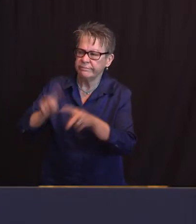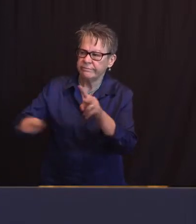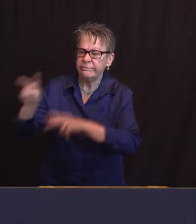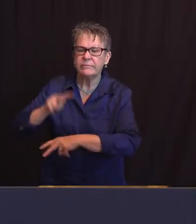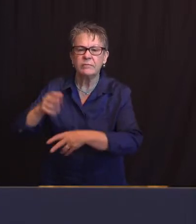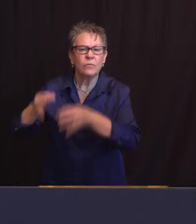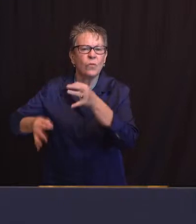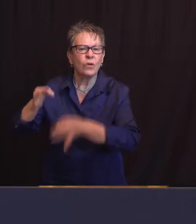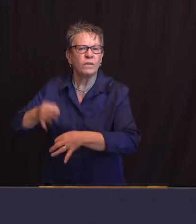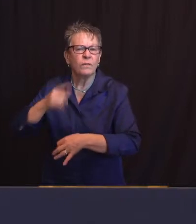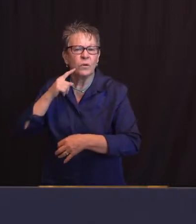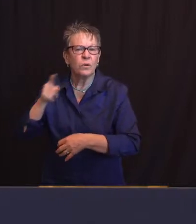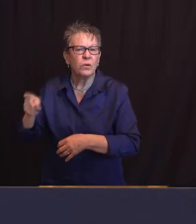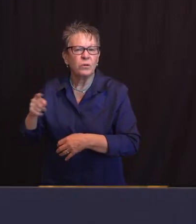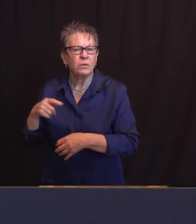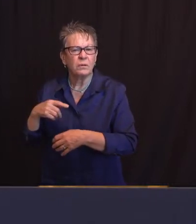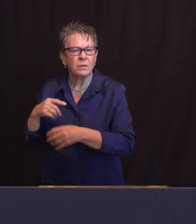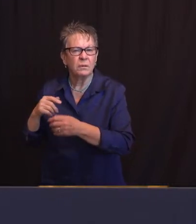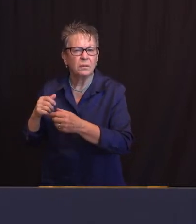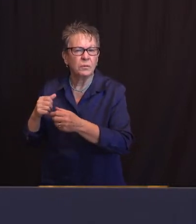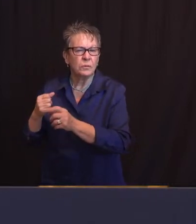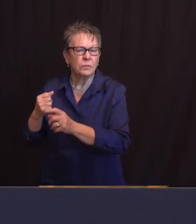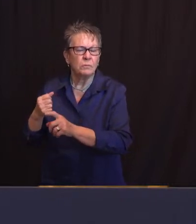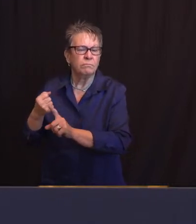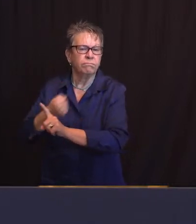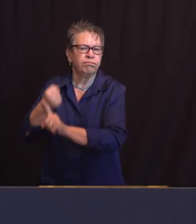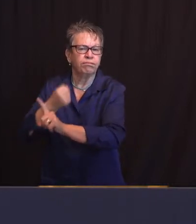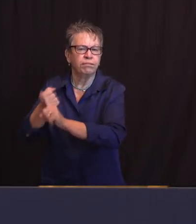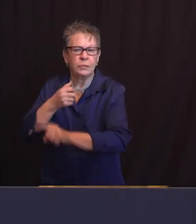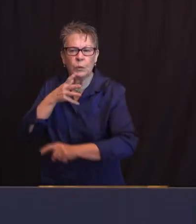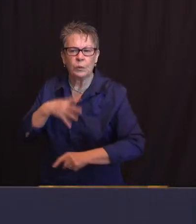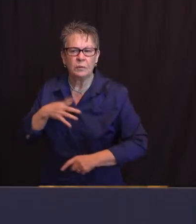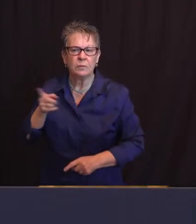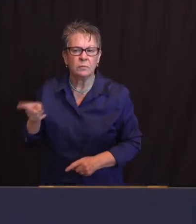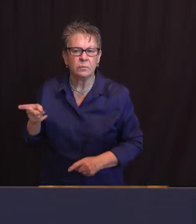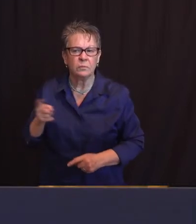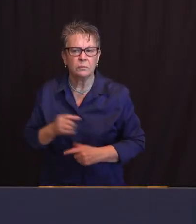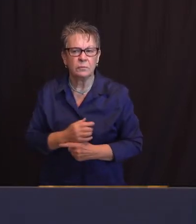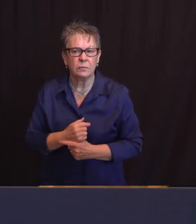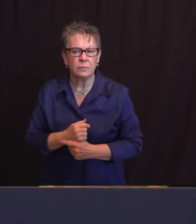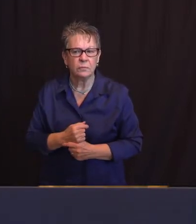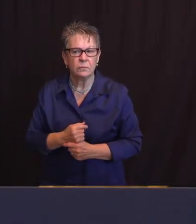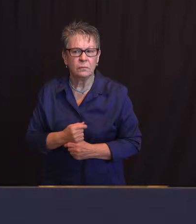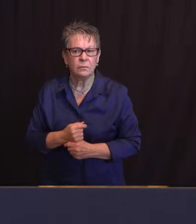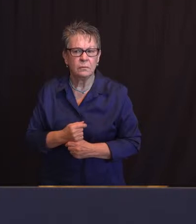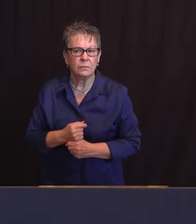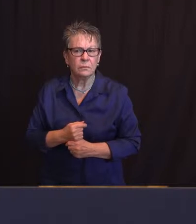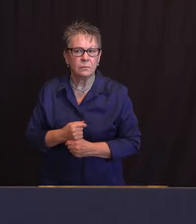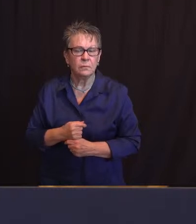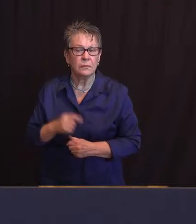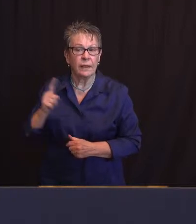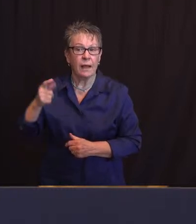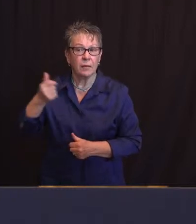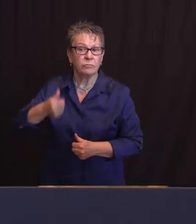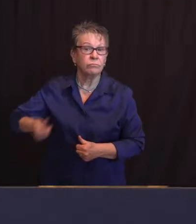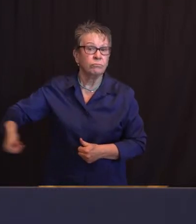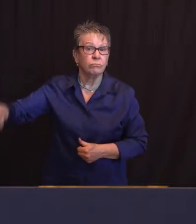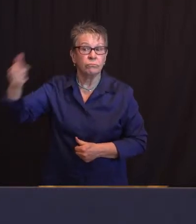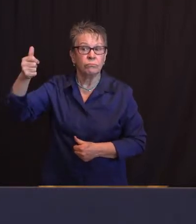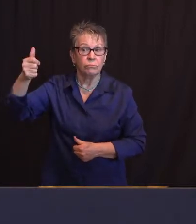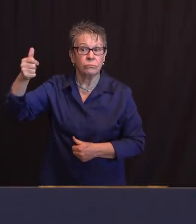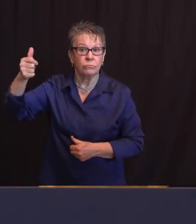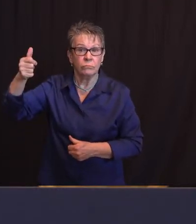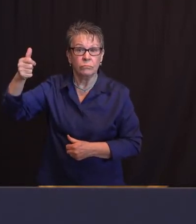full record, how do you rate the job Hicks is doing? Thank you. So I'll come back, if I could, to Tina